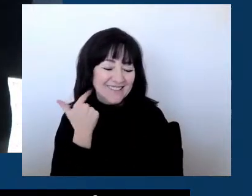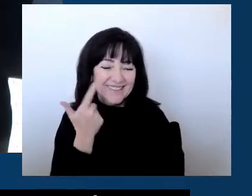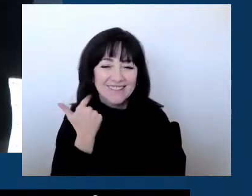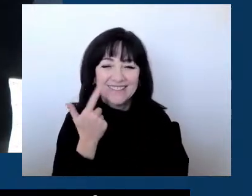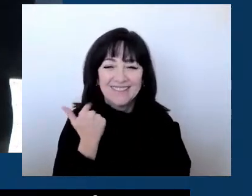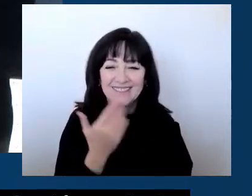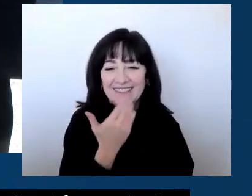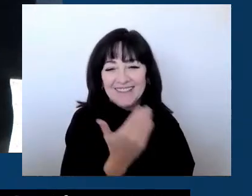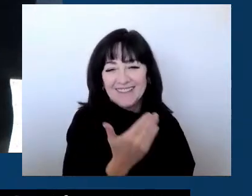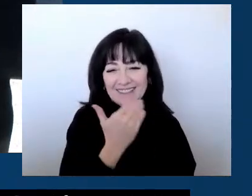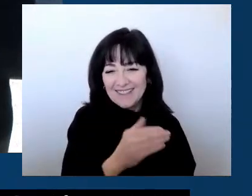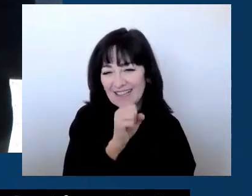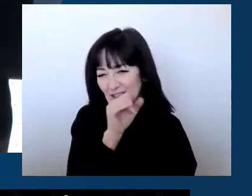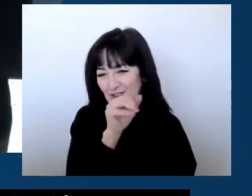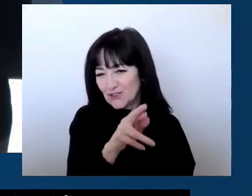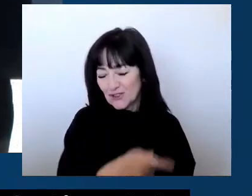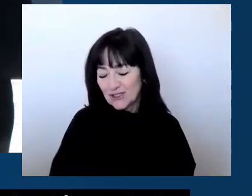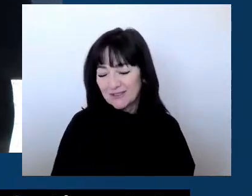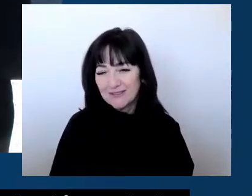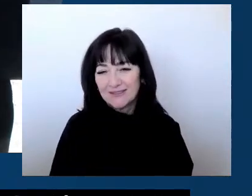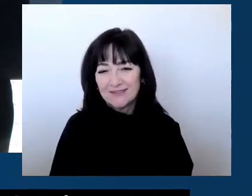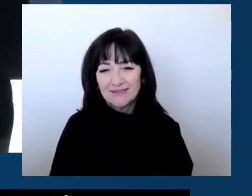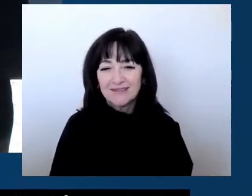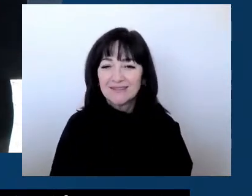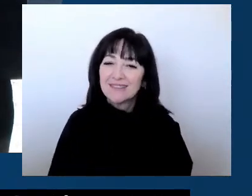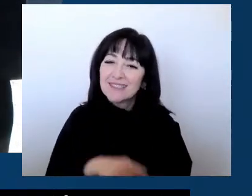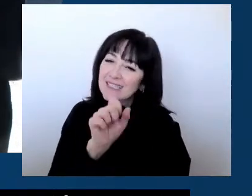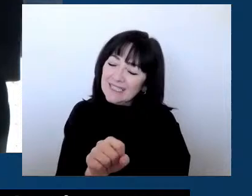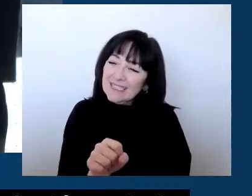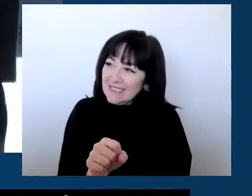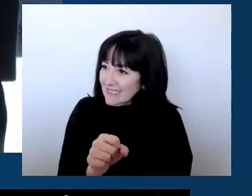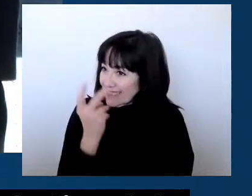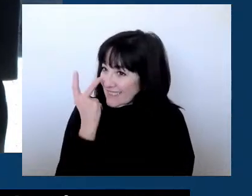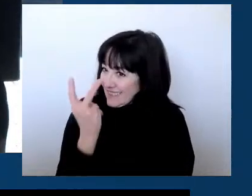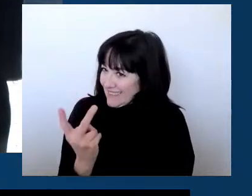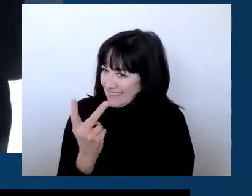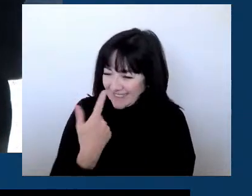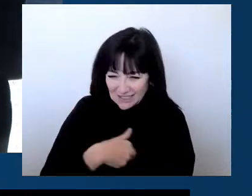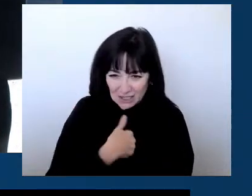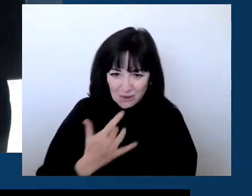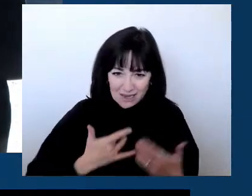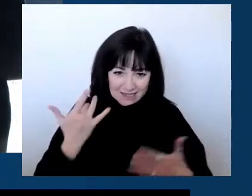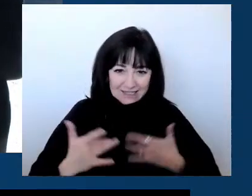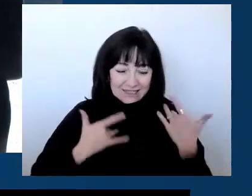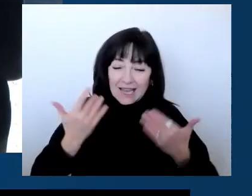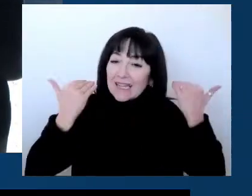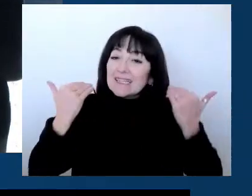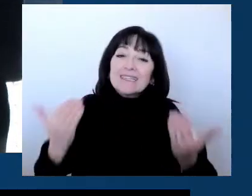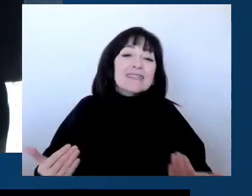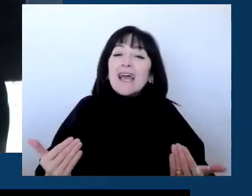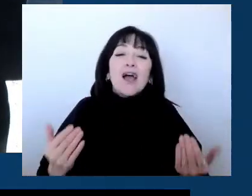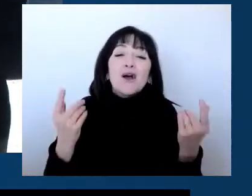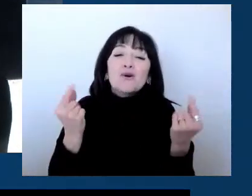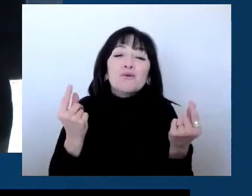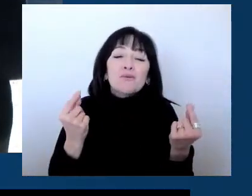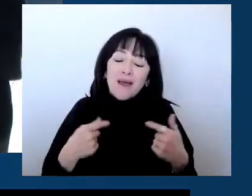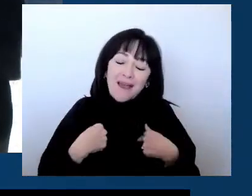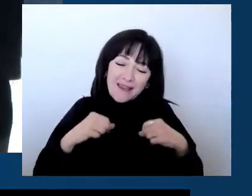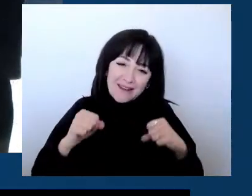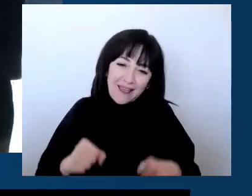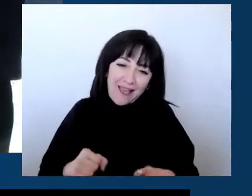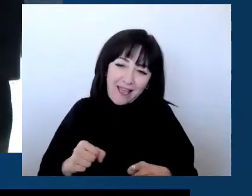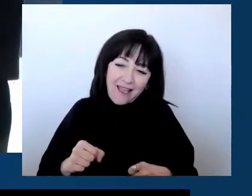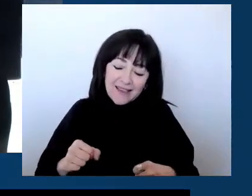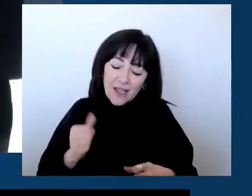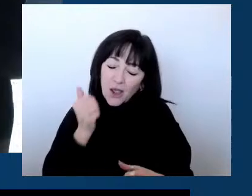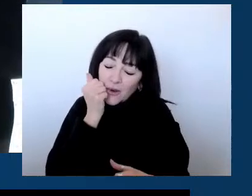Thank you, sir. You can tell we're so excited, right? So now, I get to give a warm Delaware